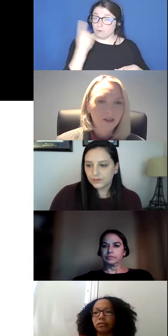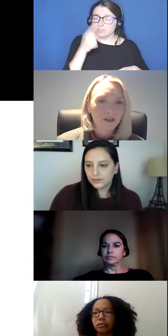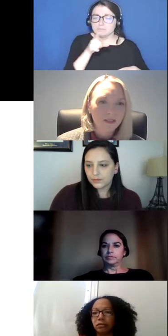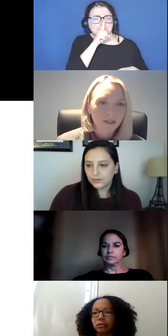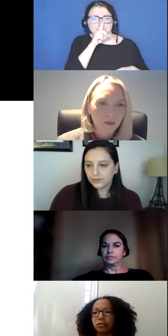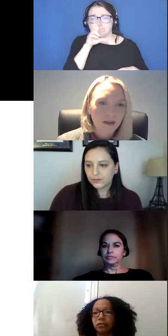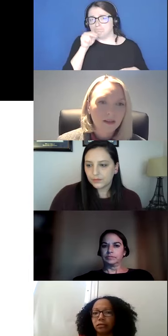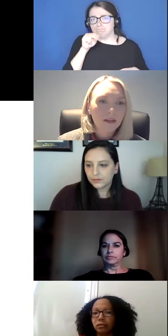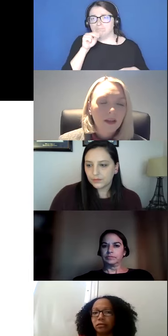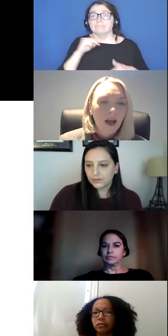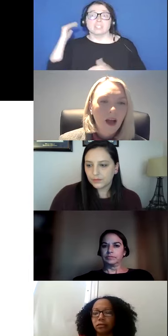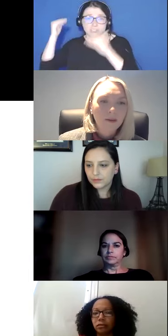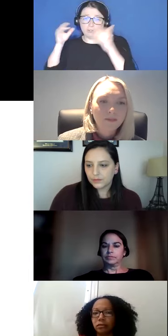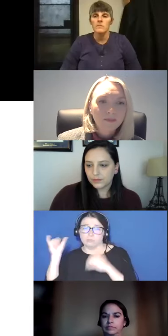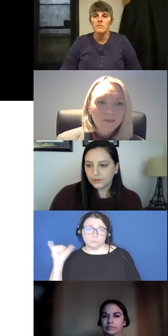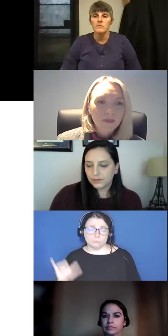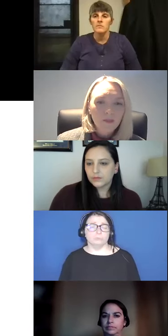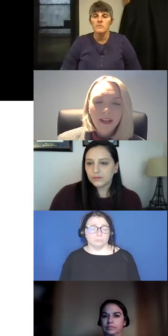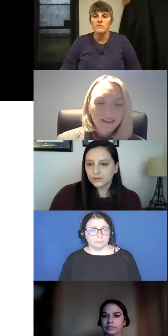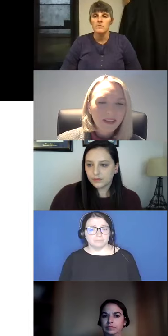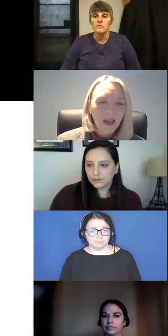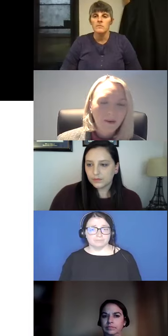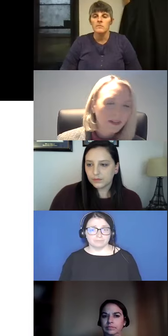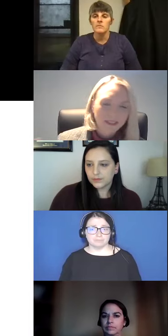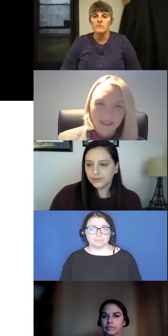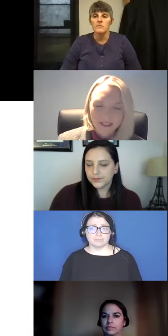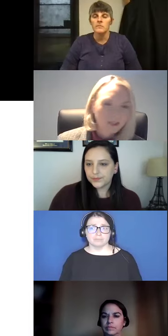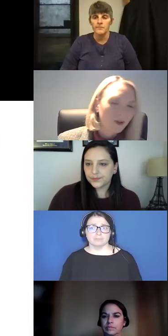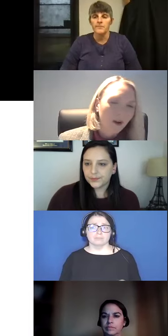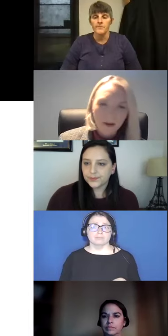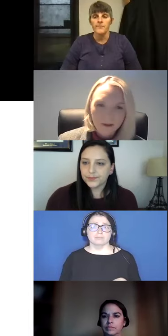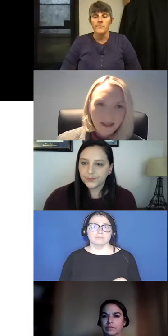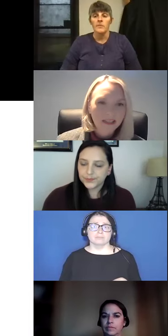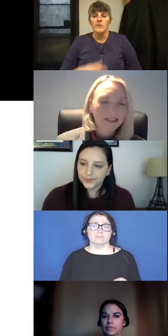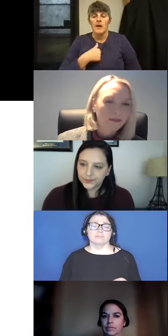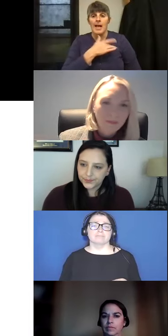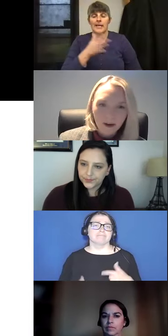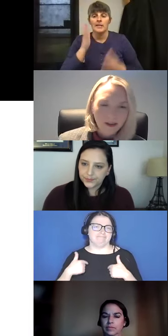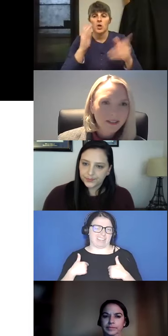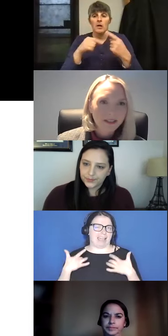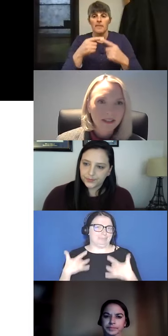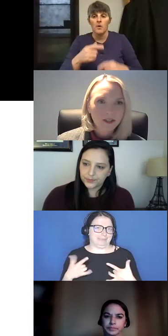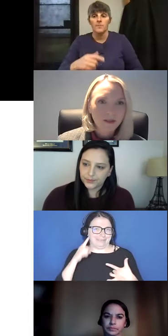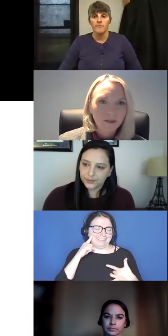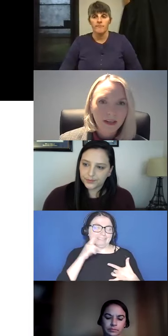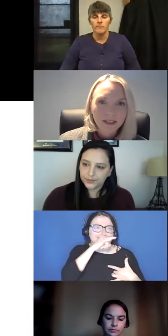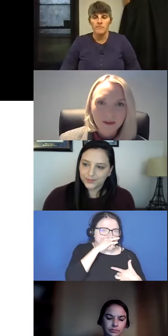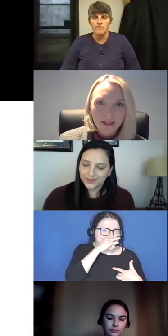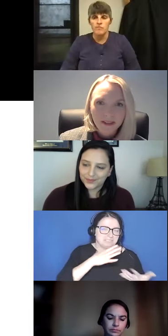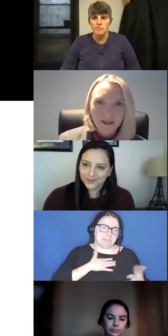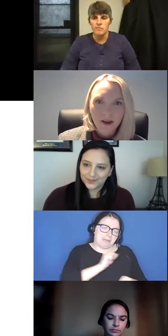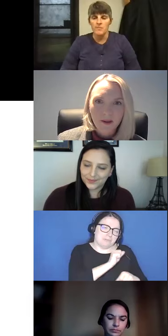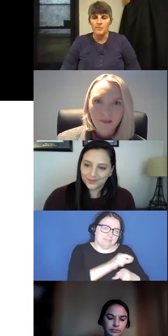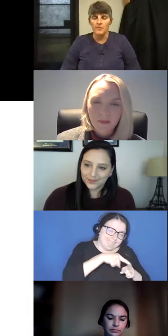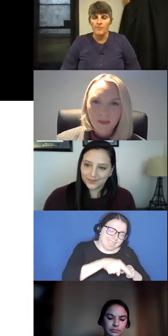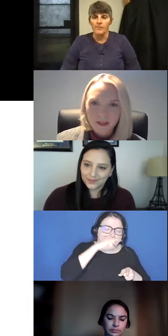it's adults as well. But I think I always tend to talk about kids and parents because that's just what I do. And I